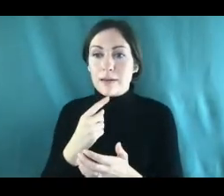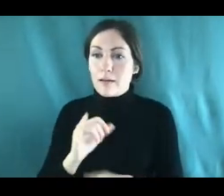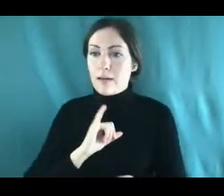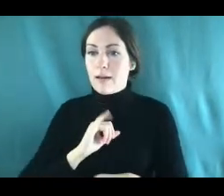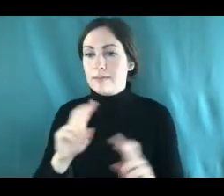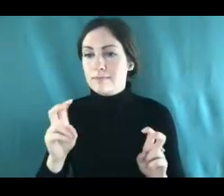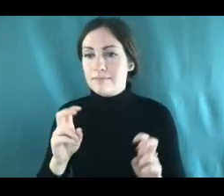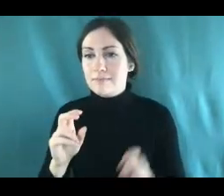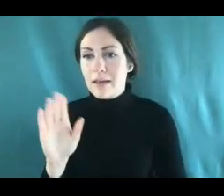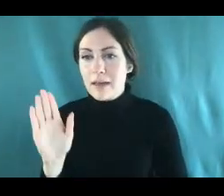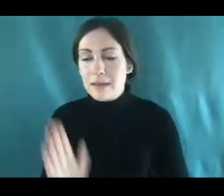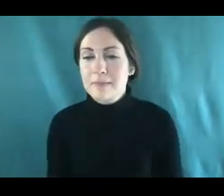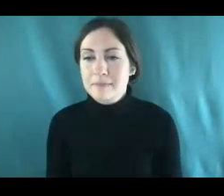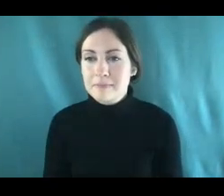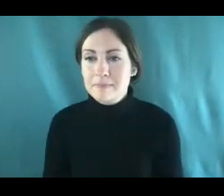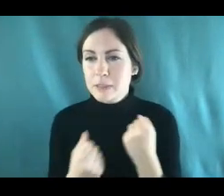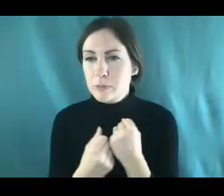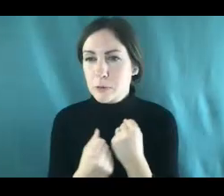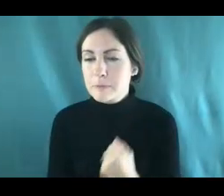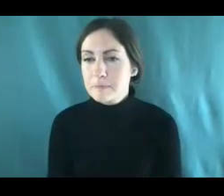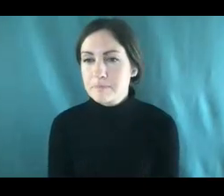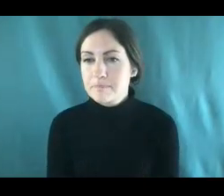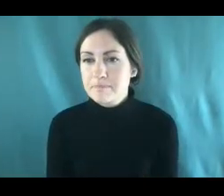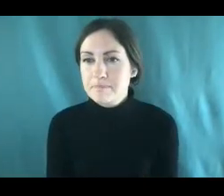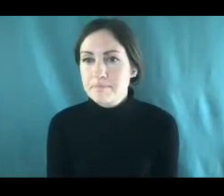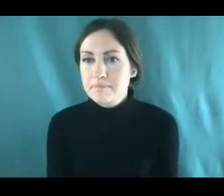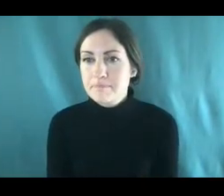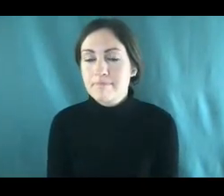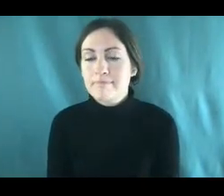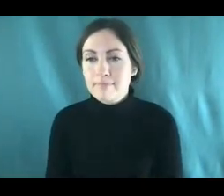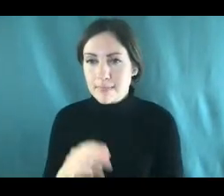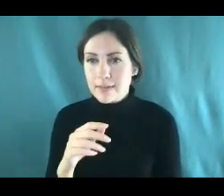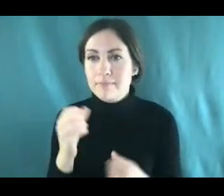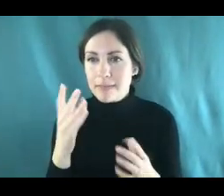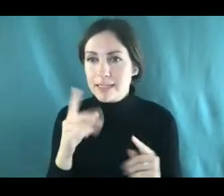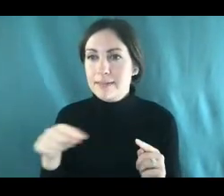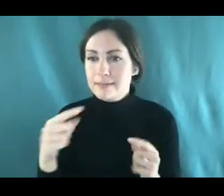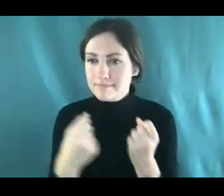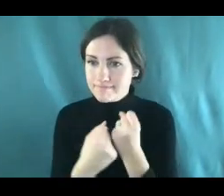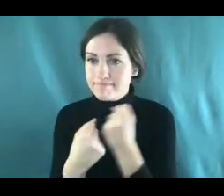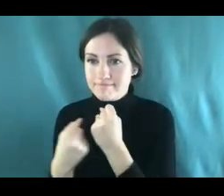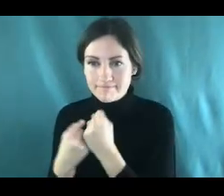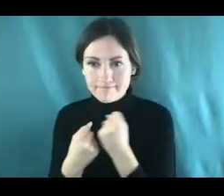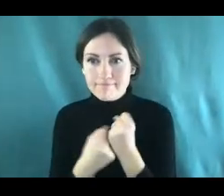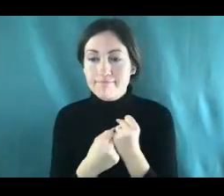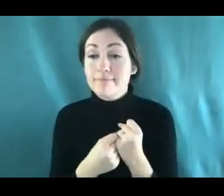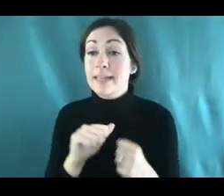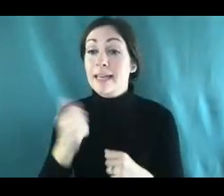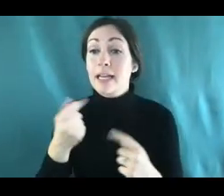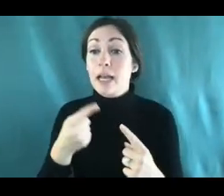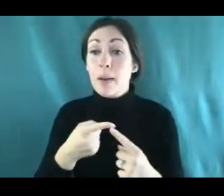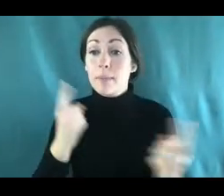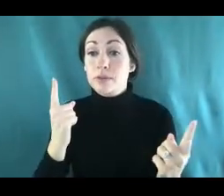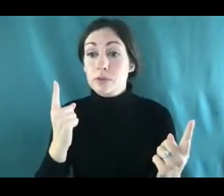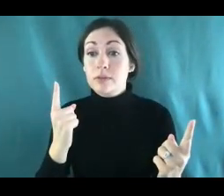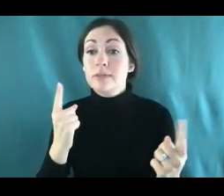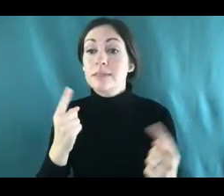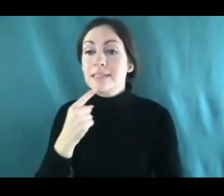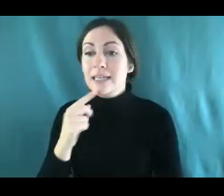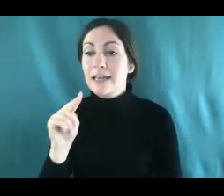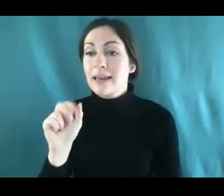Aye. Aye. Aye. Aye. All opposed, please say nay.